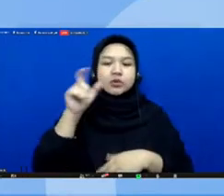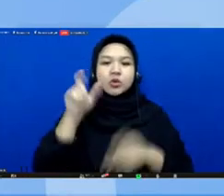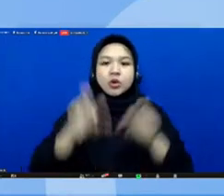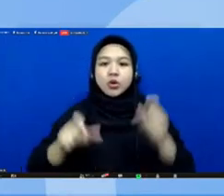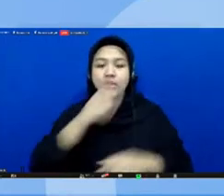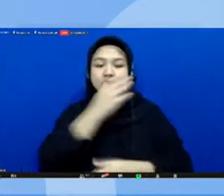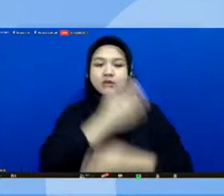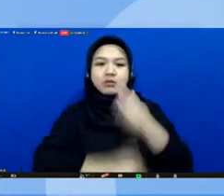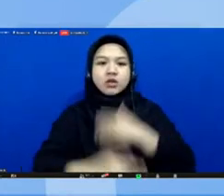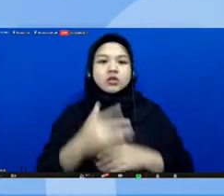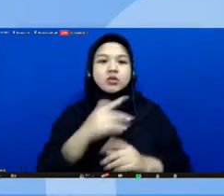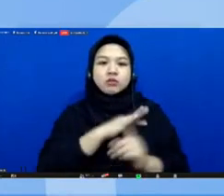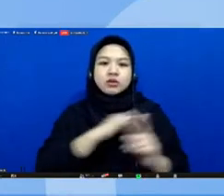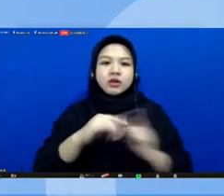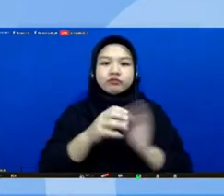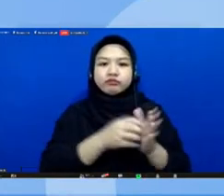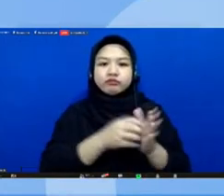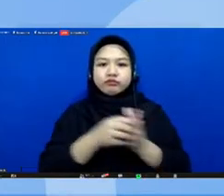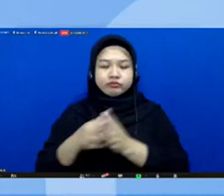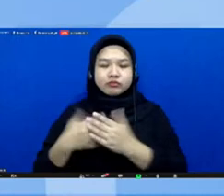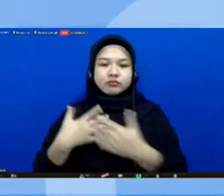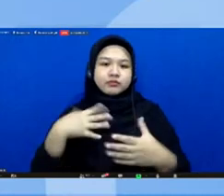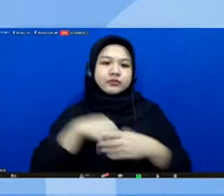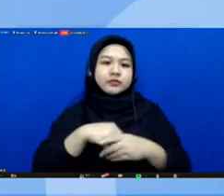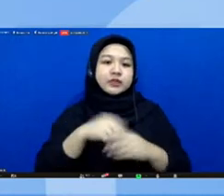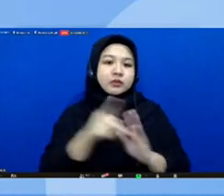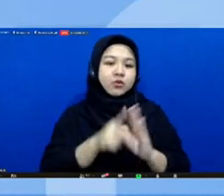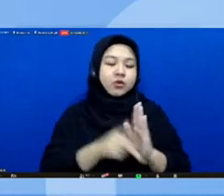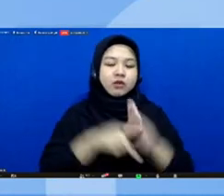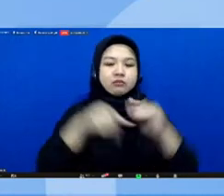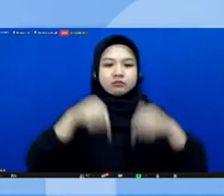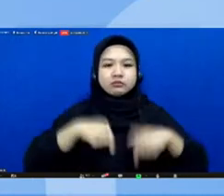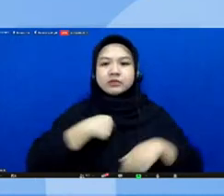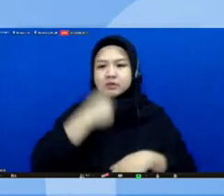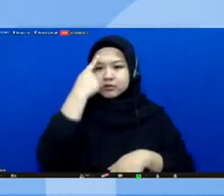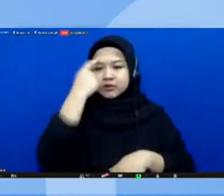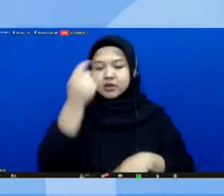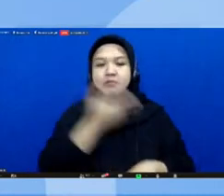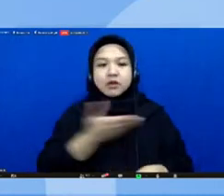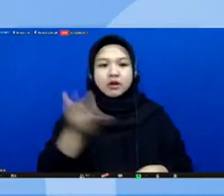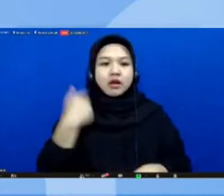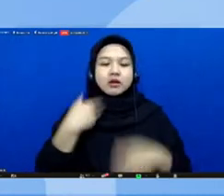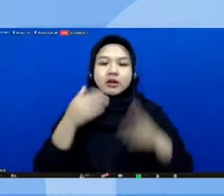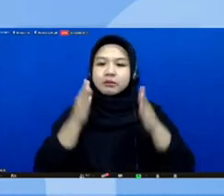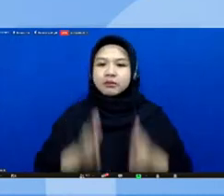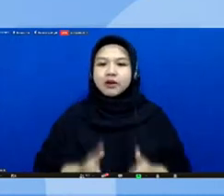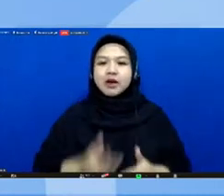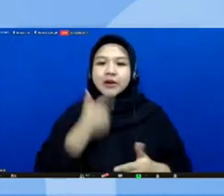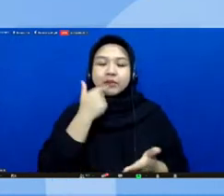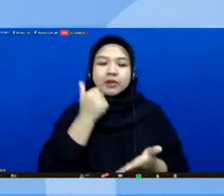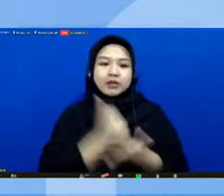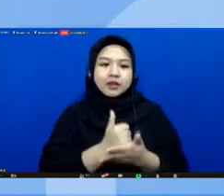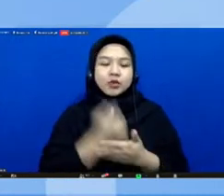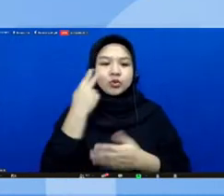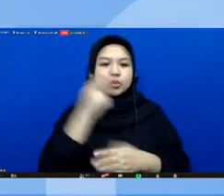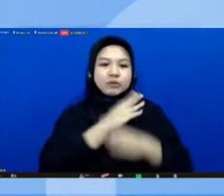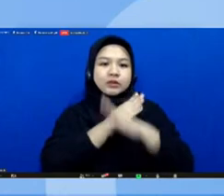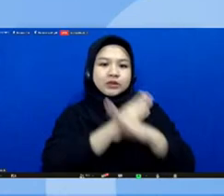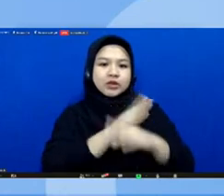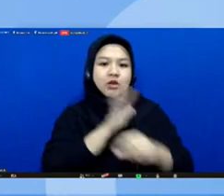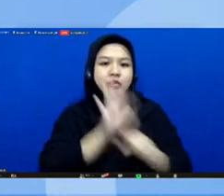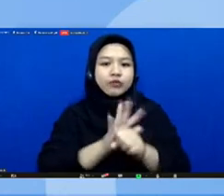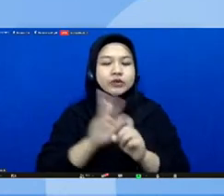program now believe that they have a role to play in COVID-19 mitigation. Hence, we feel